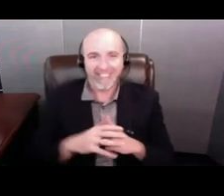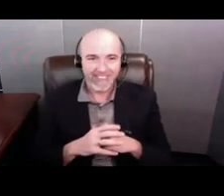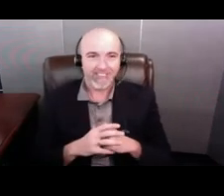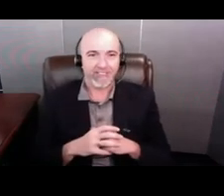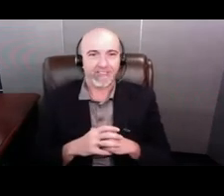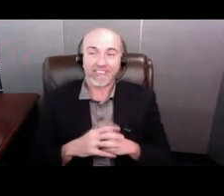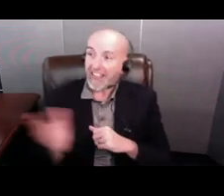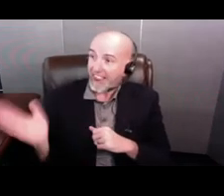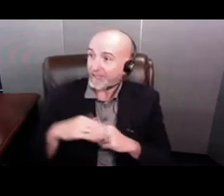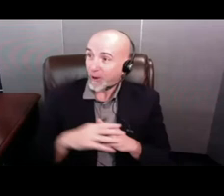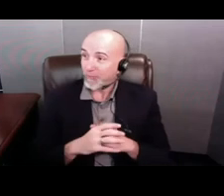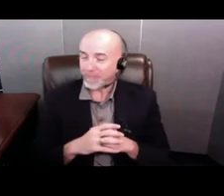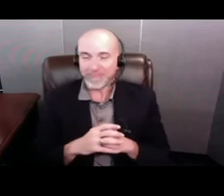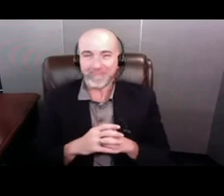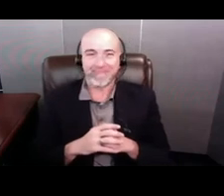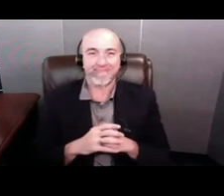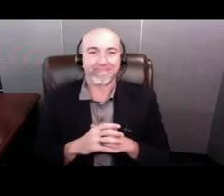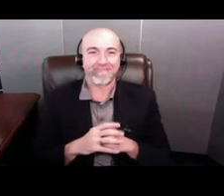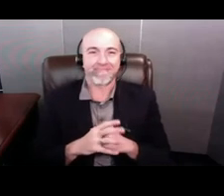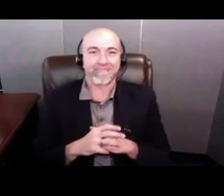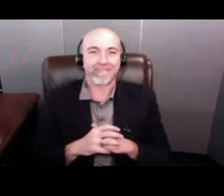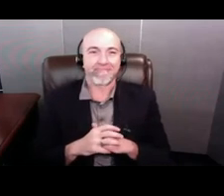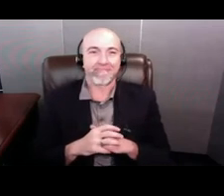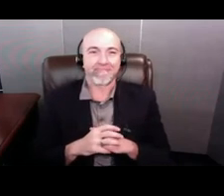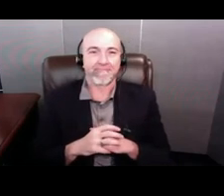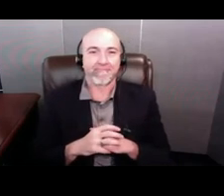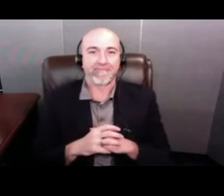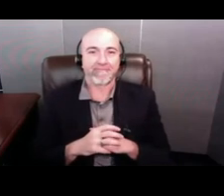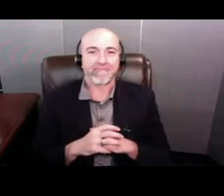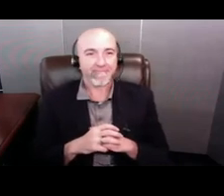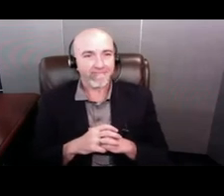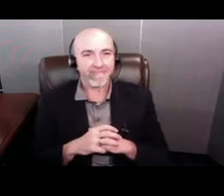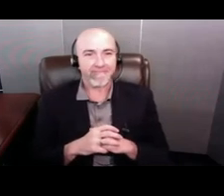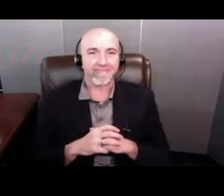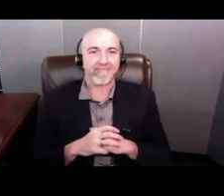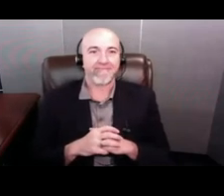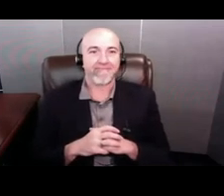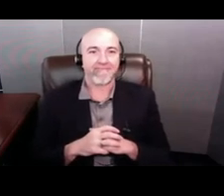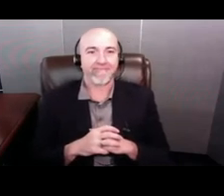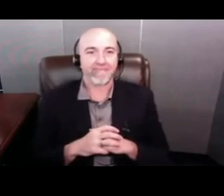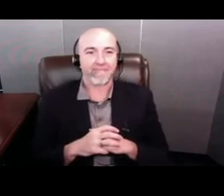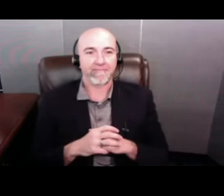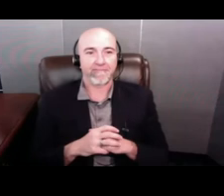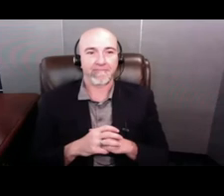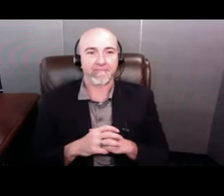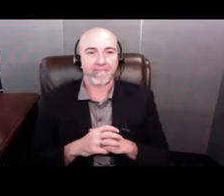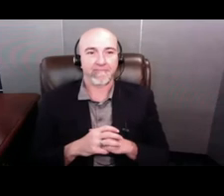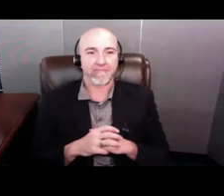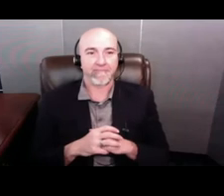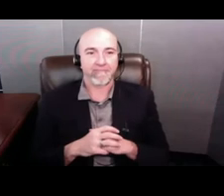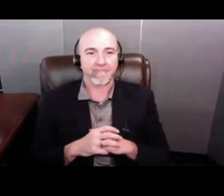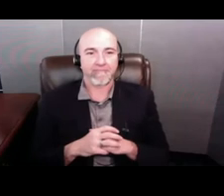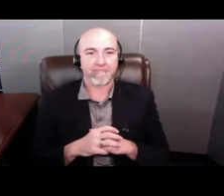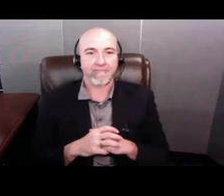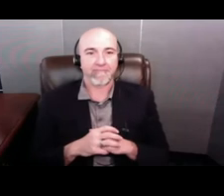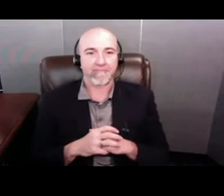offices. Let's go. They walk down the wide sidewalk. At a storefront, the Witchery, a man holds the door open as Maria rolls inside. They all